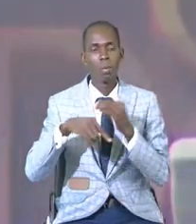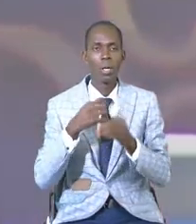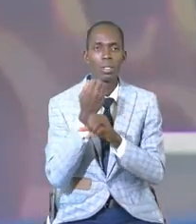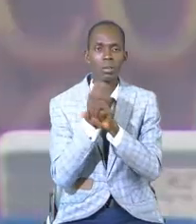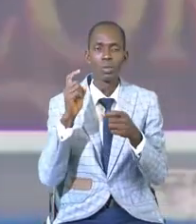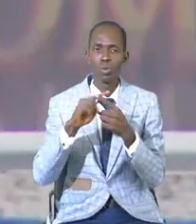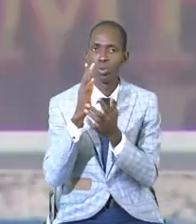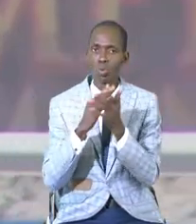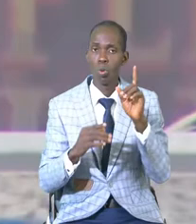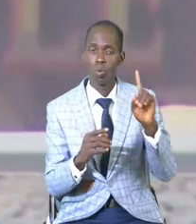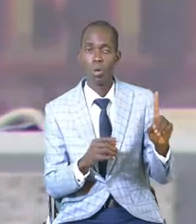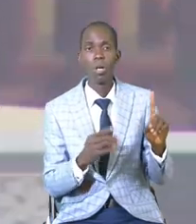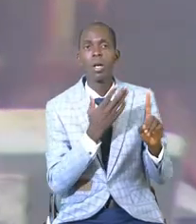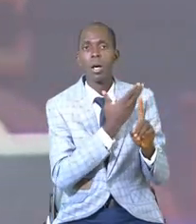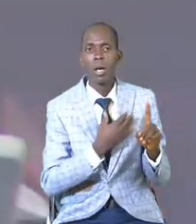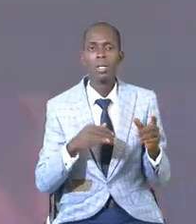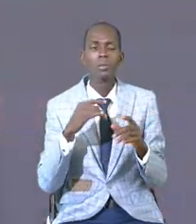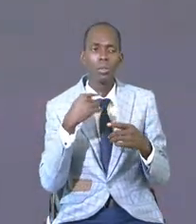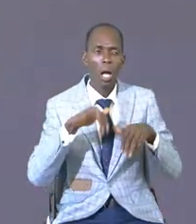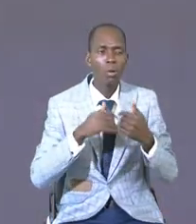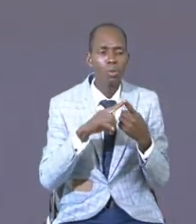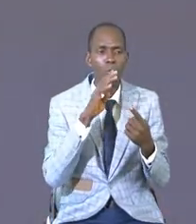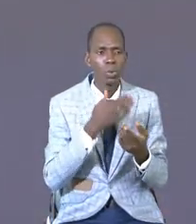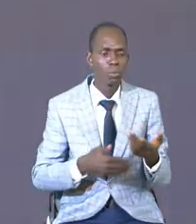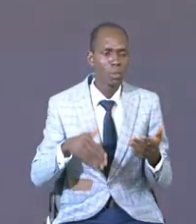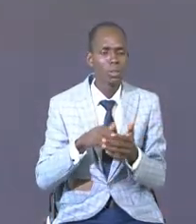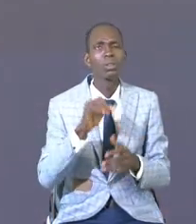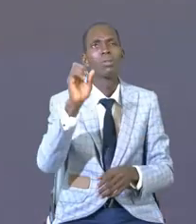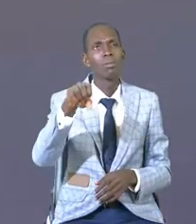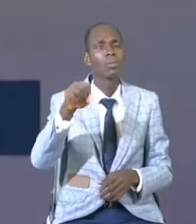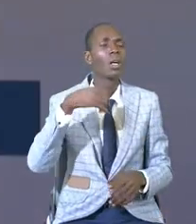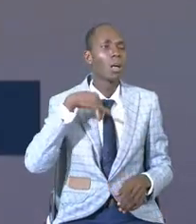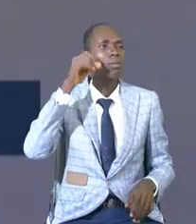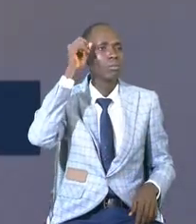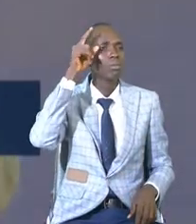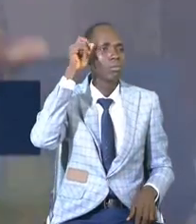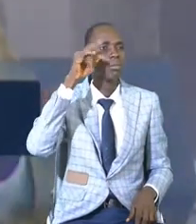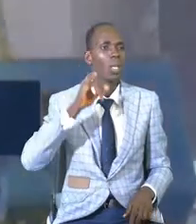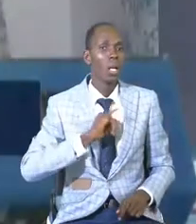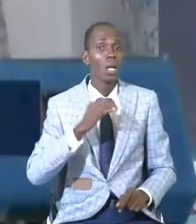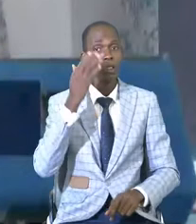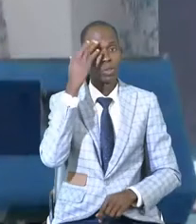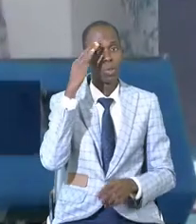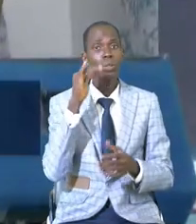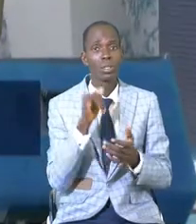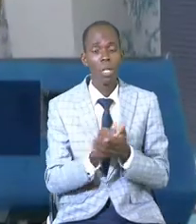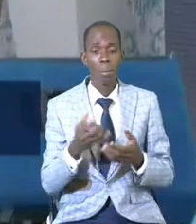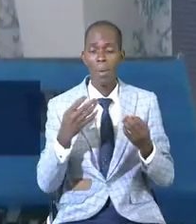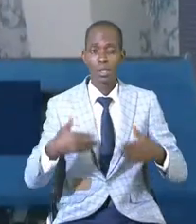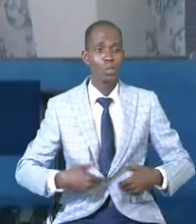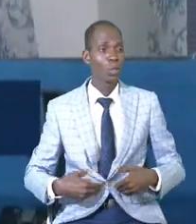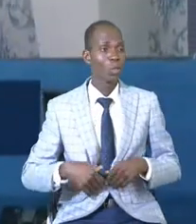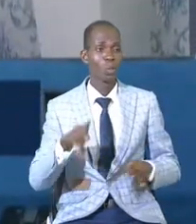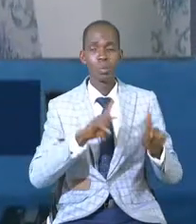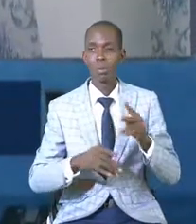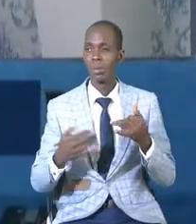and about how to be born again. Oh, he says, yes, I understand. I see that, you know, the young people of nowadays, because